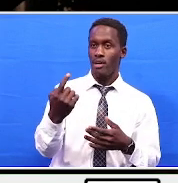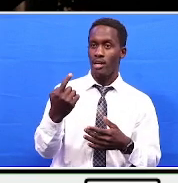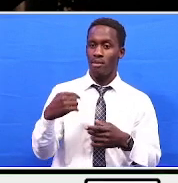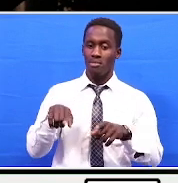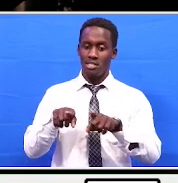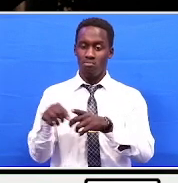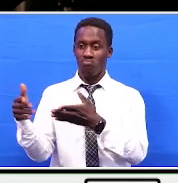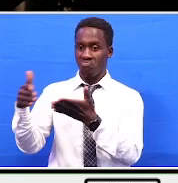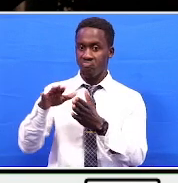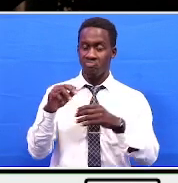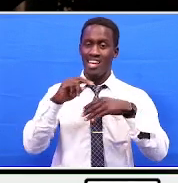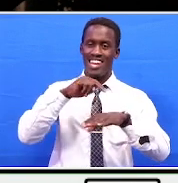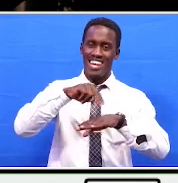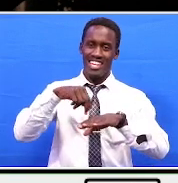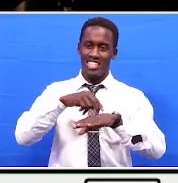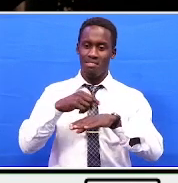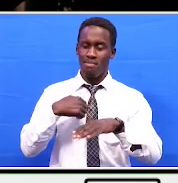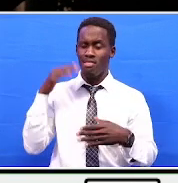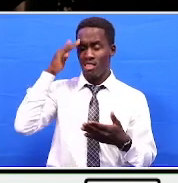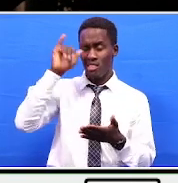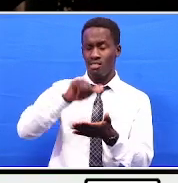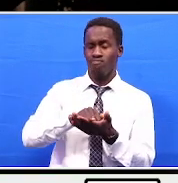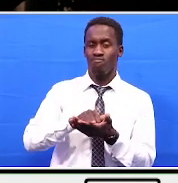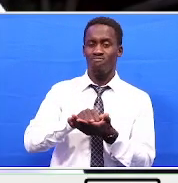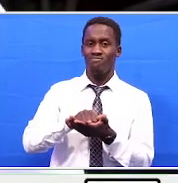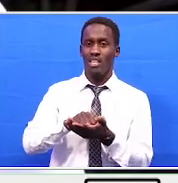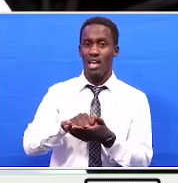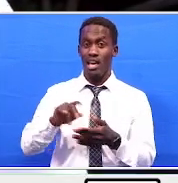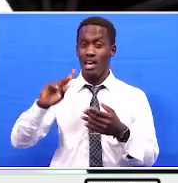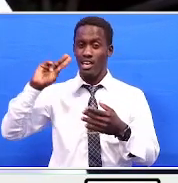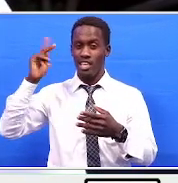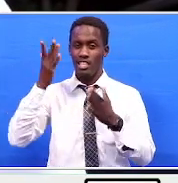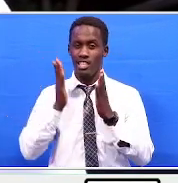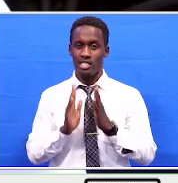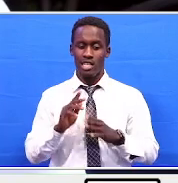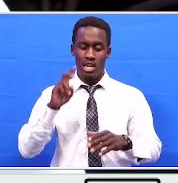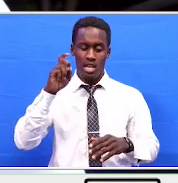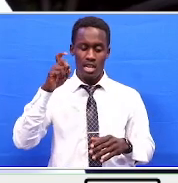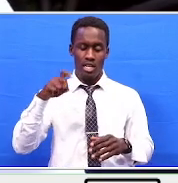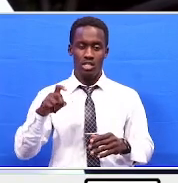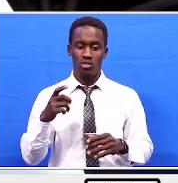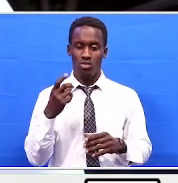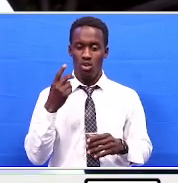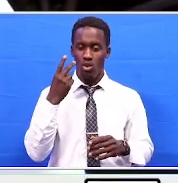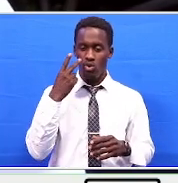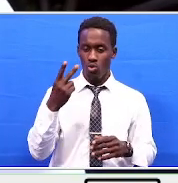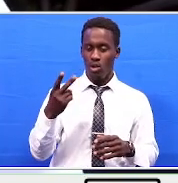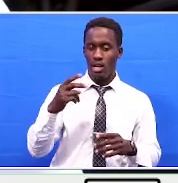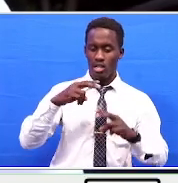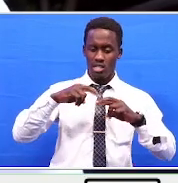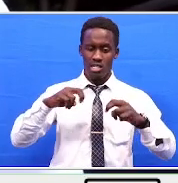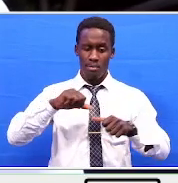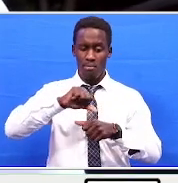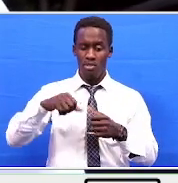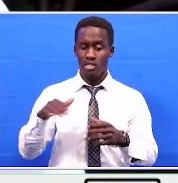as a maritime nation. Mm-hmm. And I think that Kenyans need to embrace this space. If you have